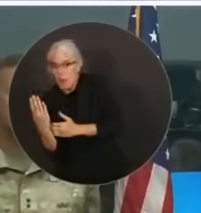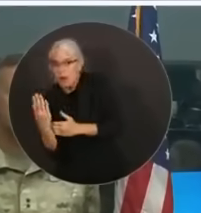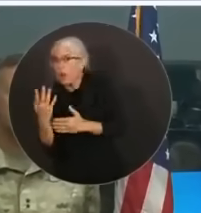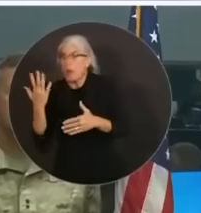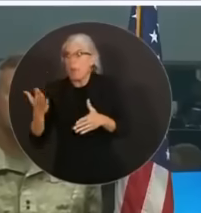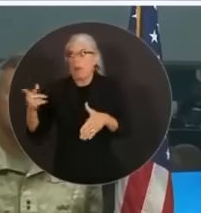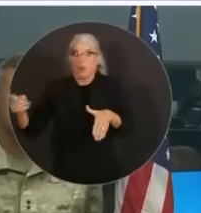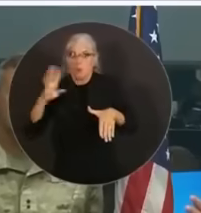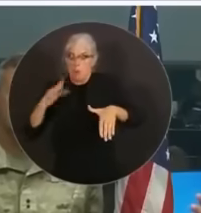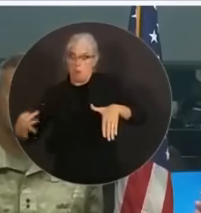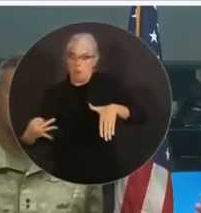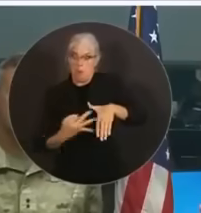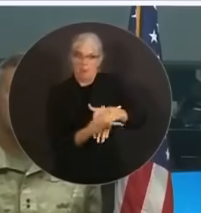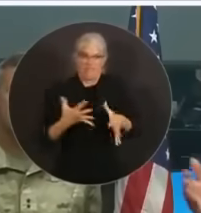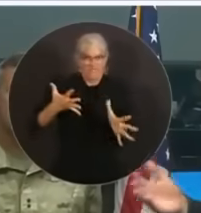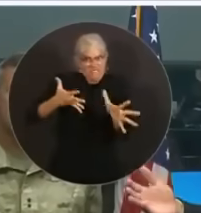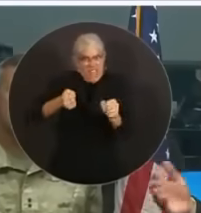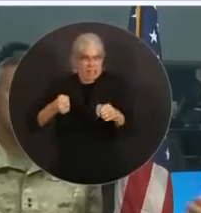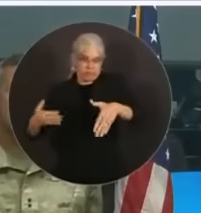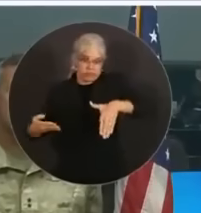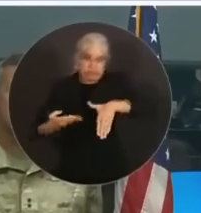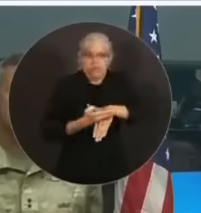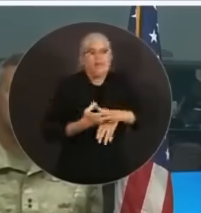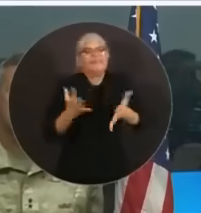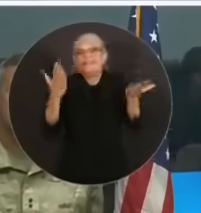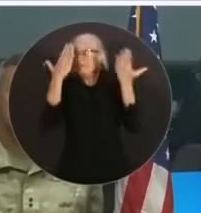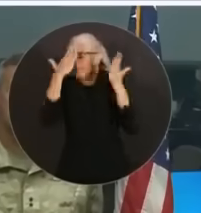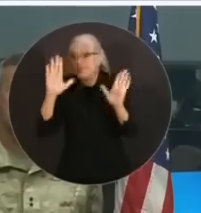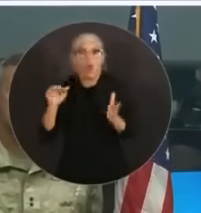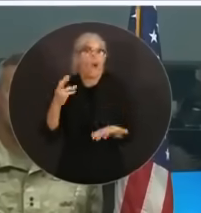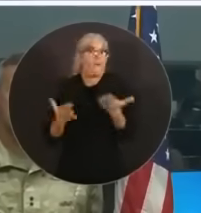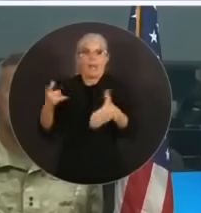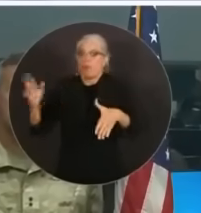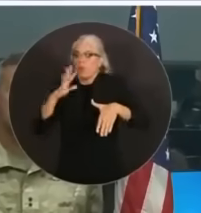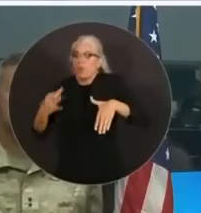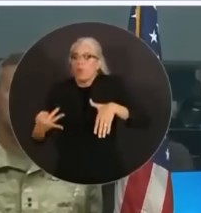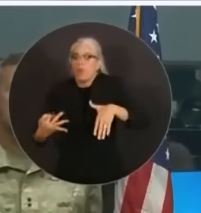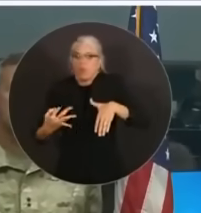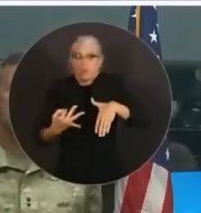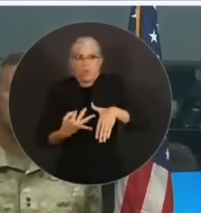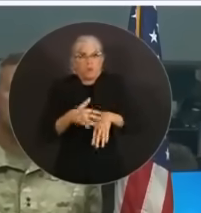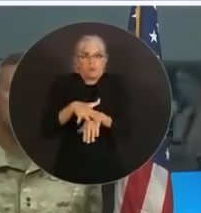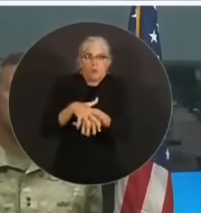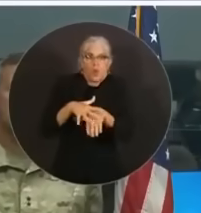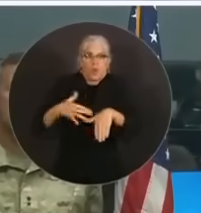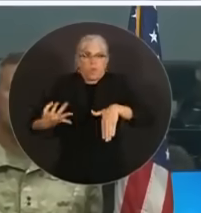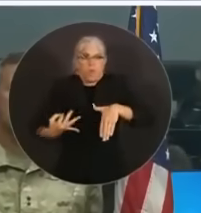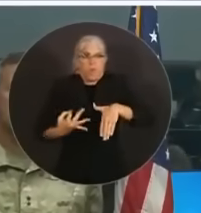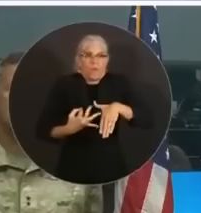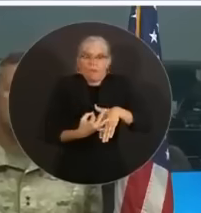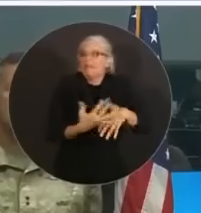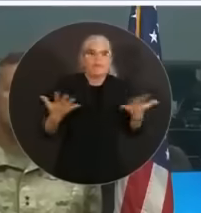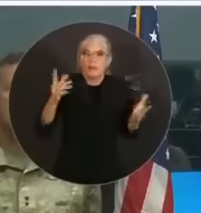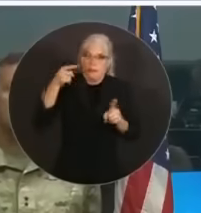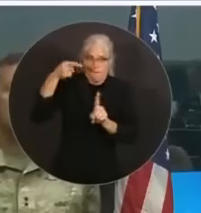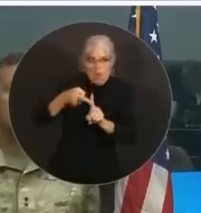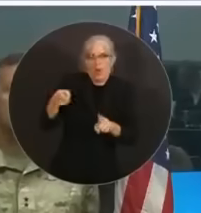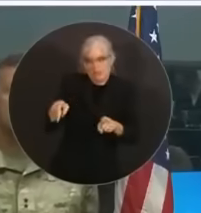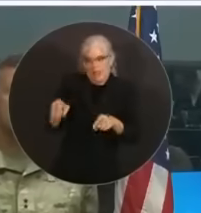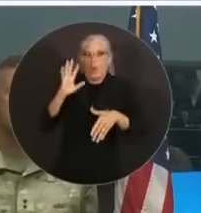little earlier than that. It could continue slowing, maybe it'll be a little less, but there is going to be a landfall in the middle of this week.